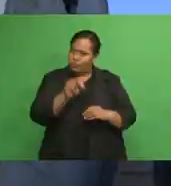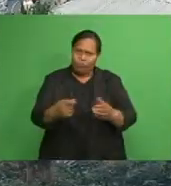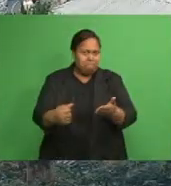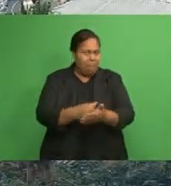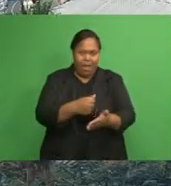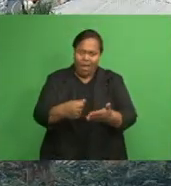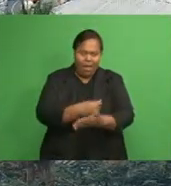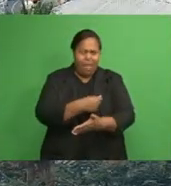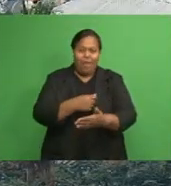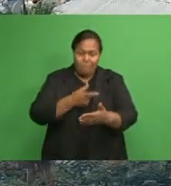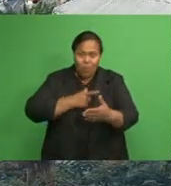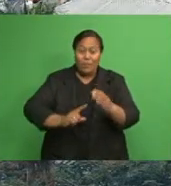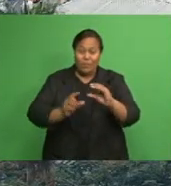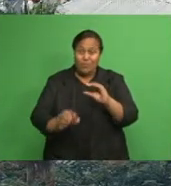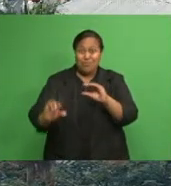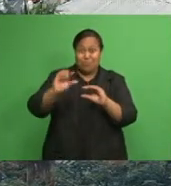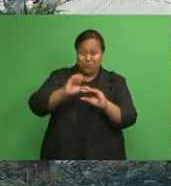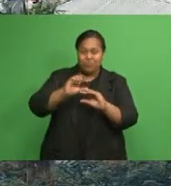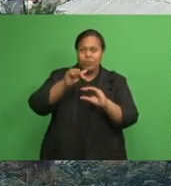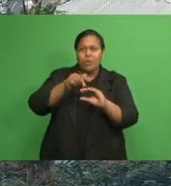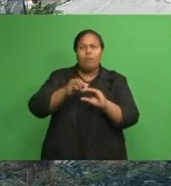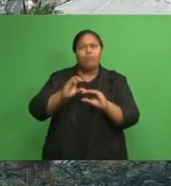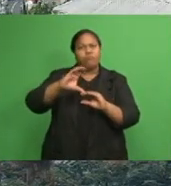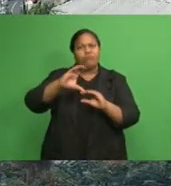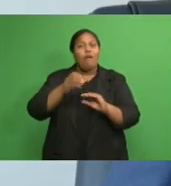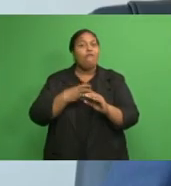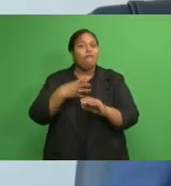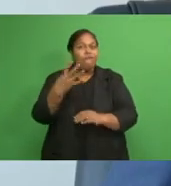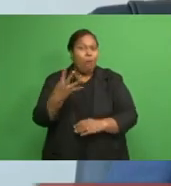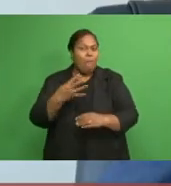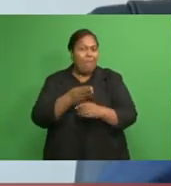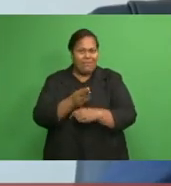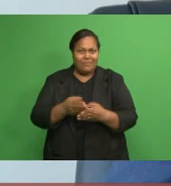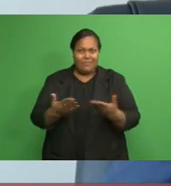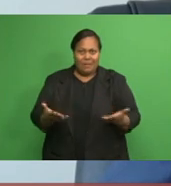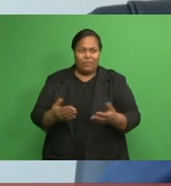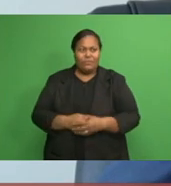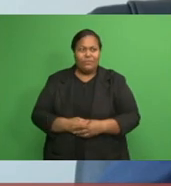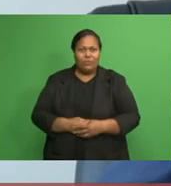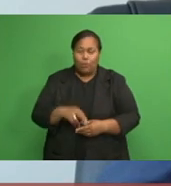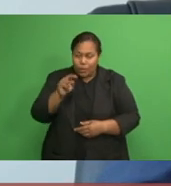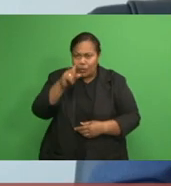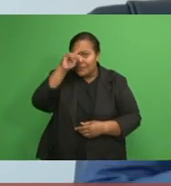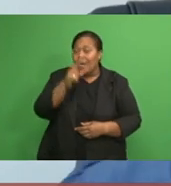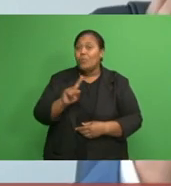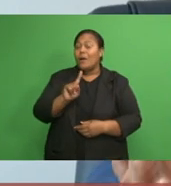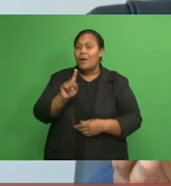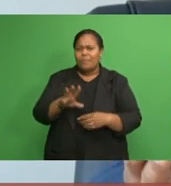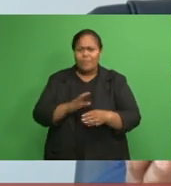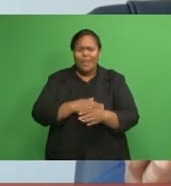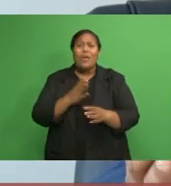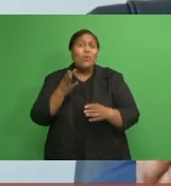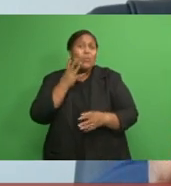been accumulating for 4 months now. For everyone to understand exactly that at the end of the day, banks will